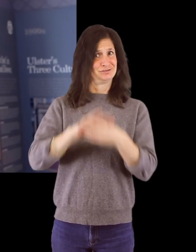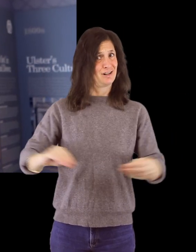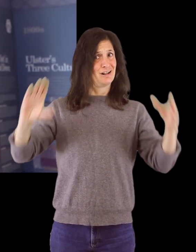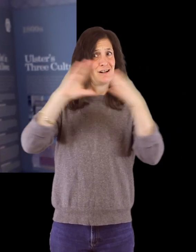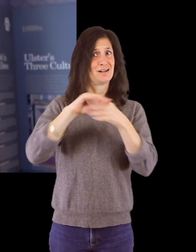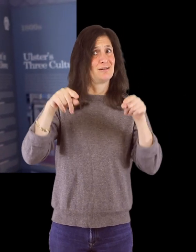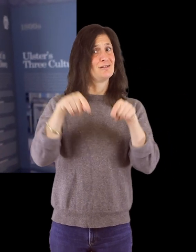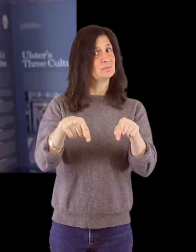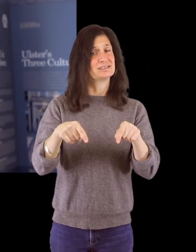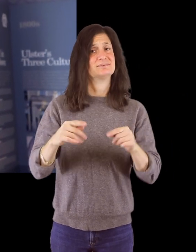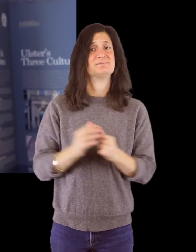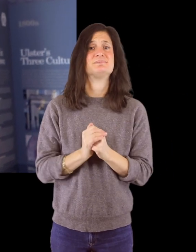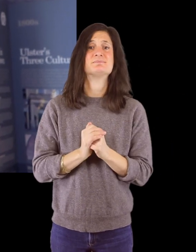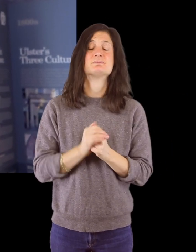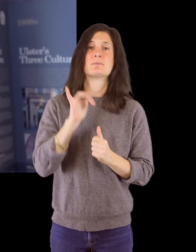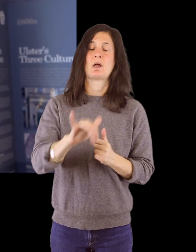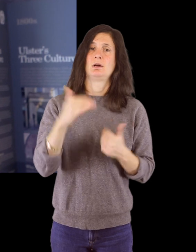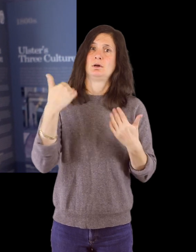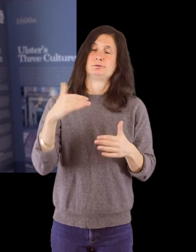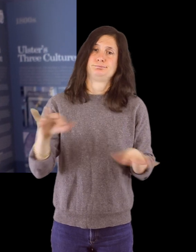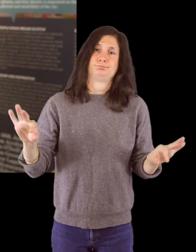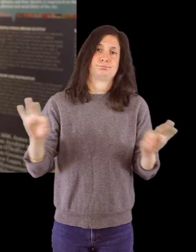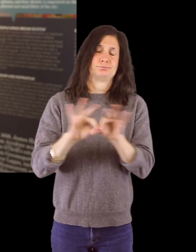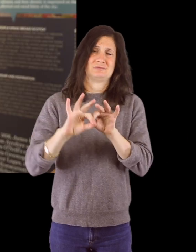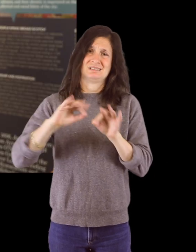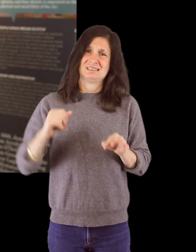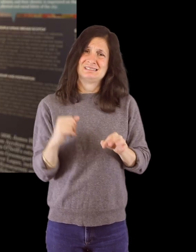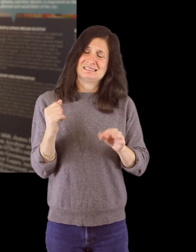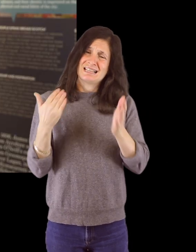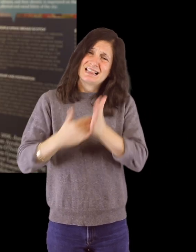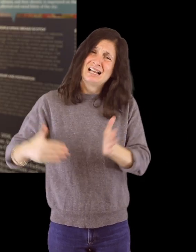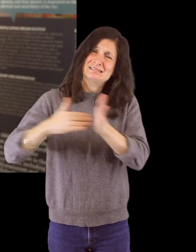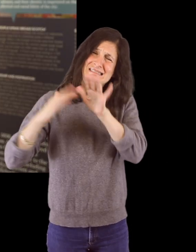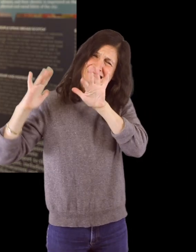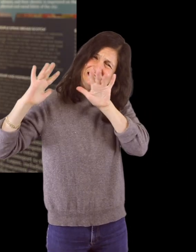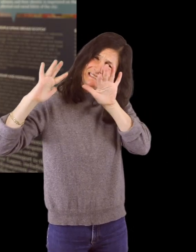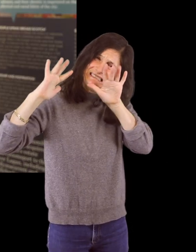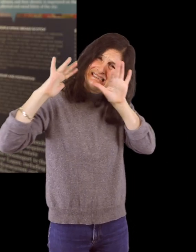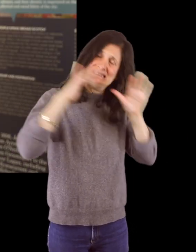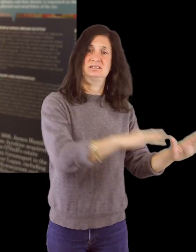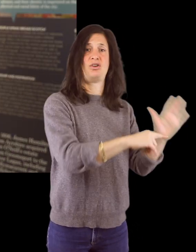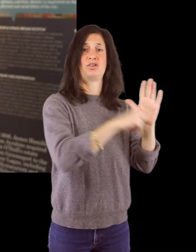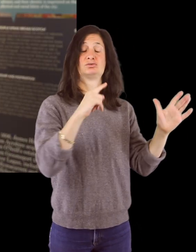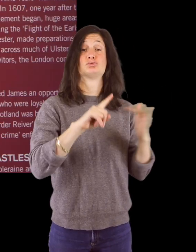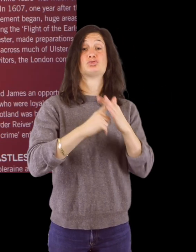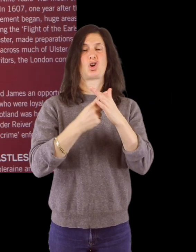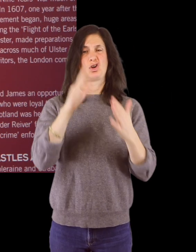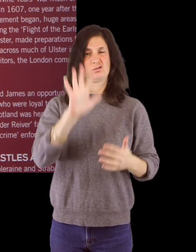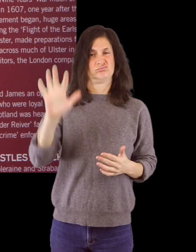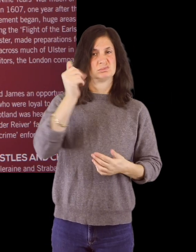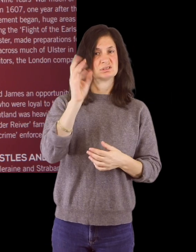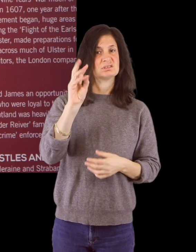the Plantation of Ulster. This was a major movement of thousands of Scots into Ulster which began around